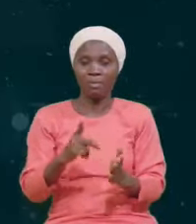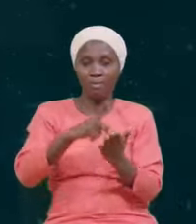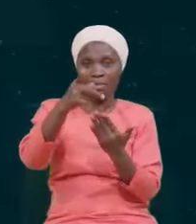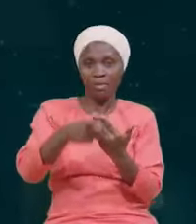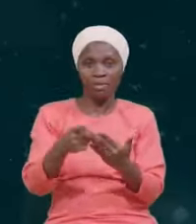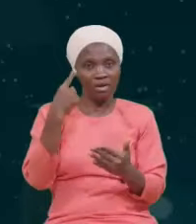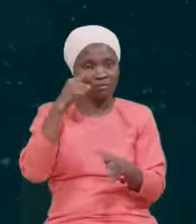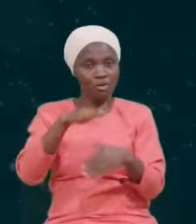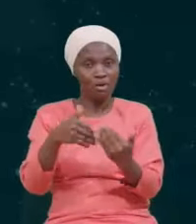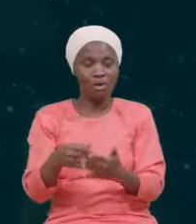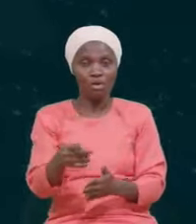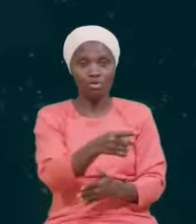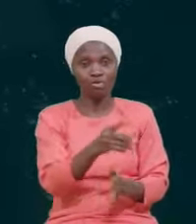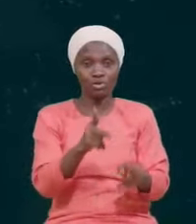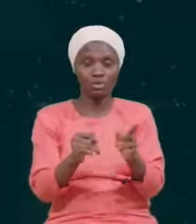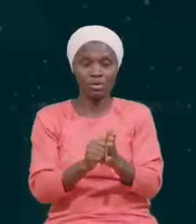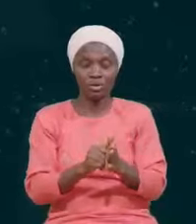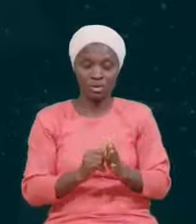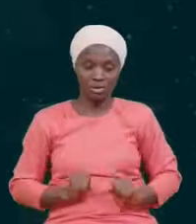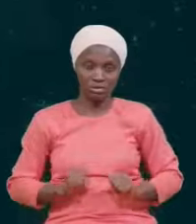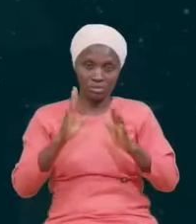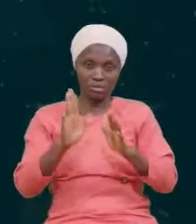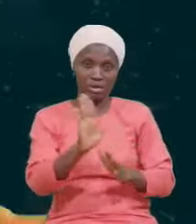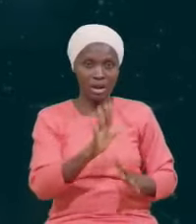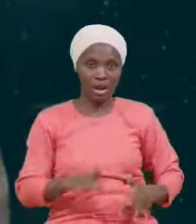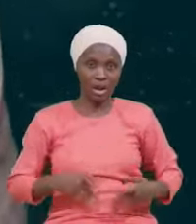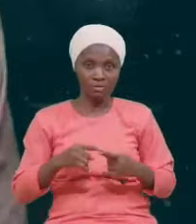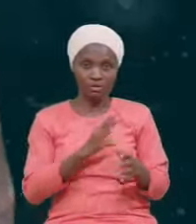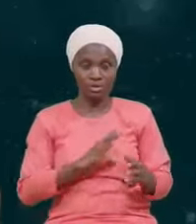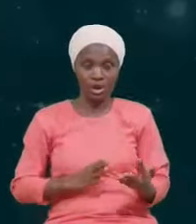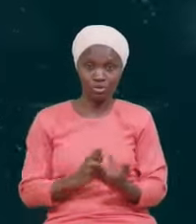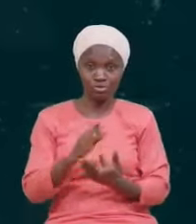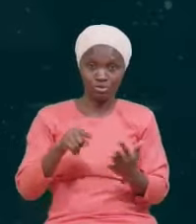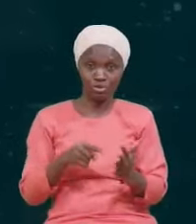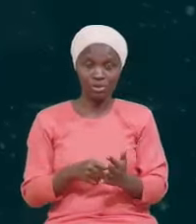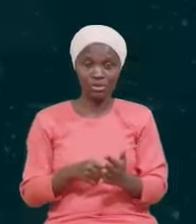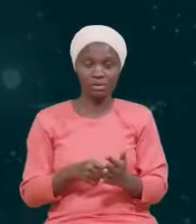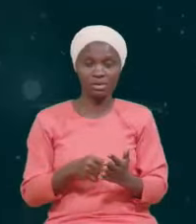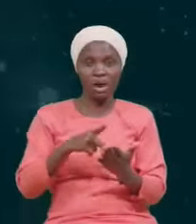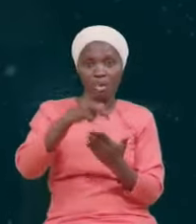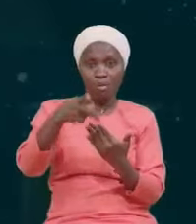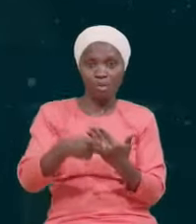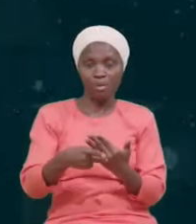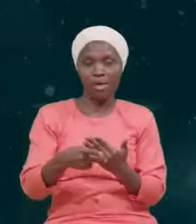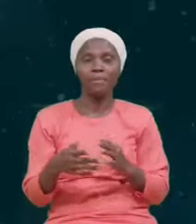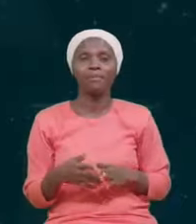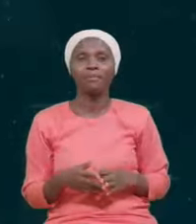to Christ during this crusade on Sunday,